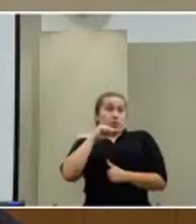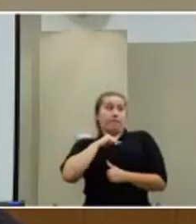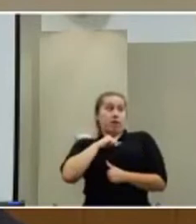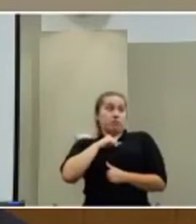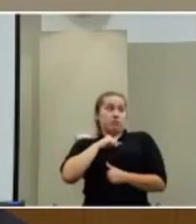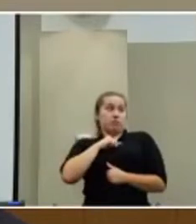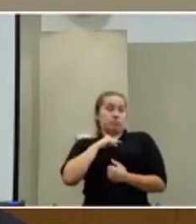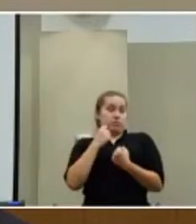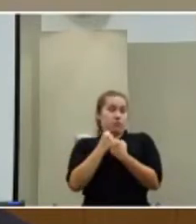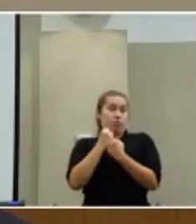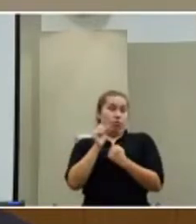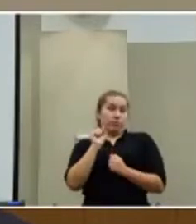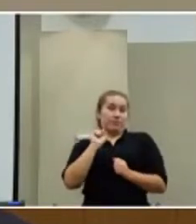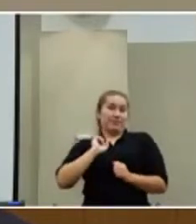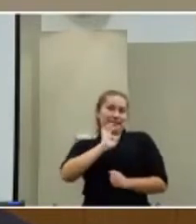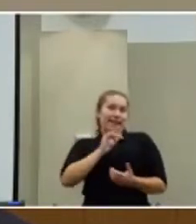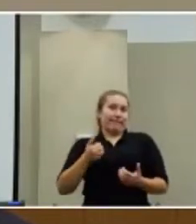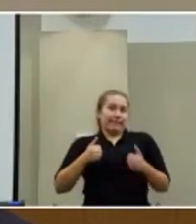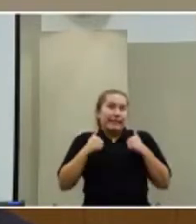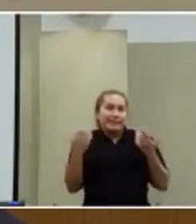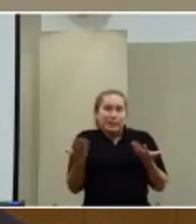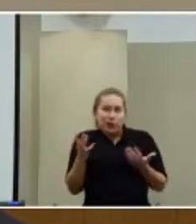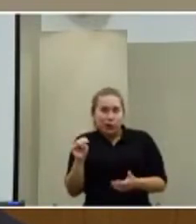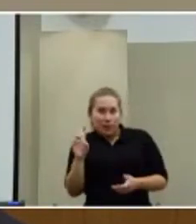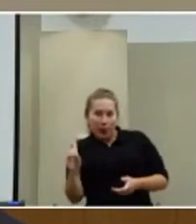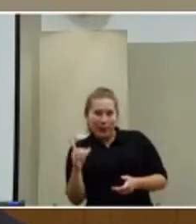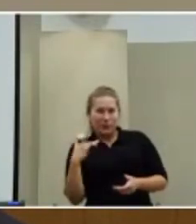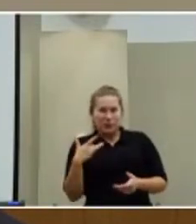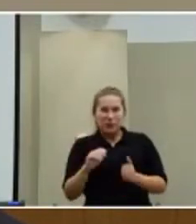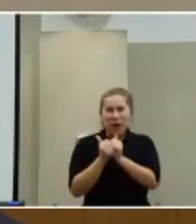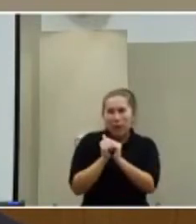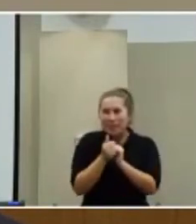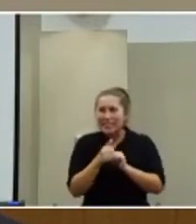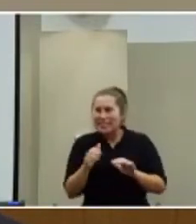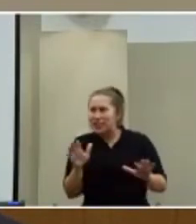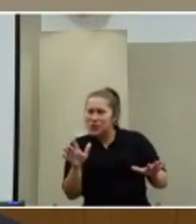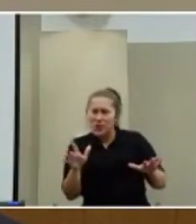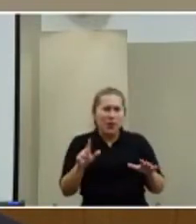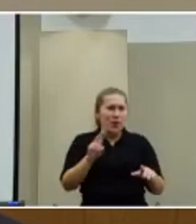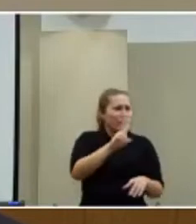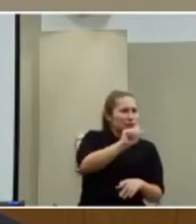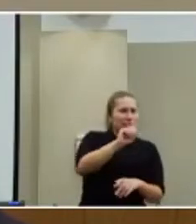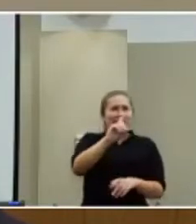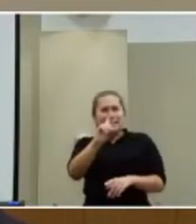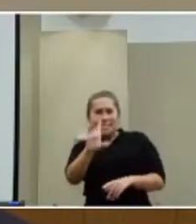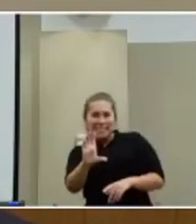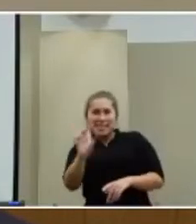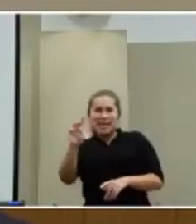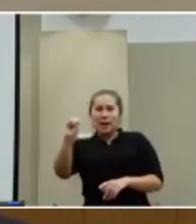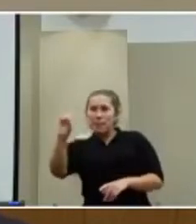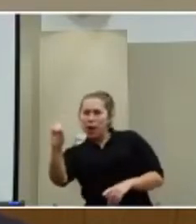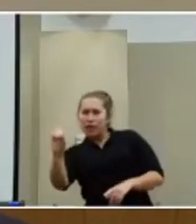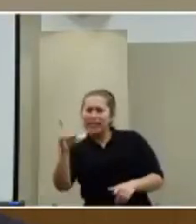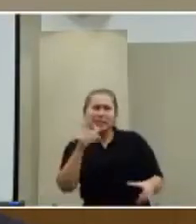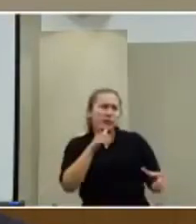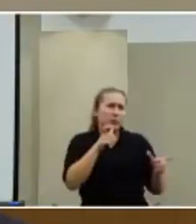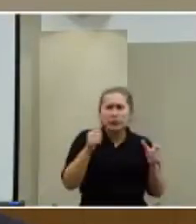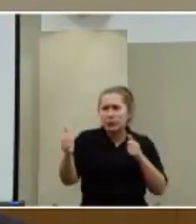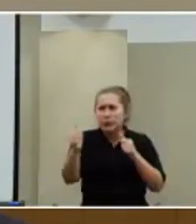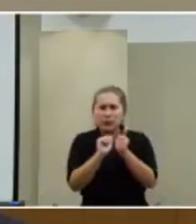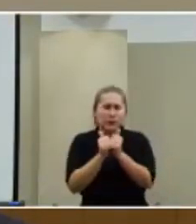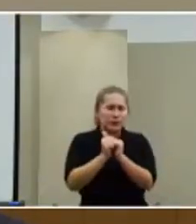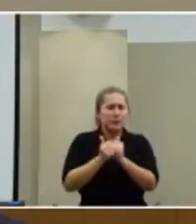staff lives in Maryland, so it's always a competition between Virginia, DC, and Maryland, where most of the staff